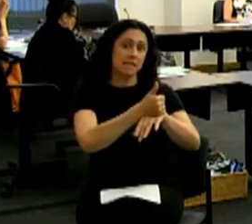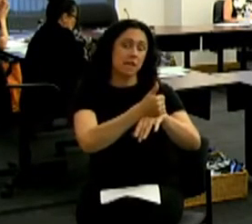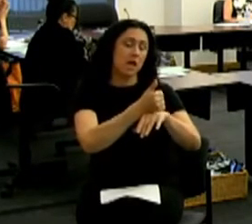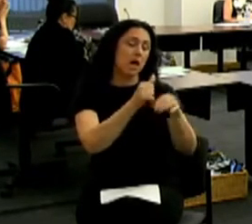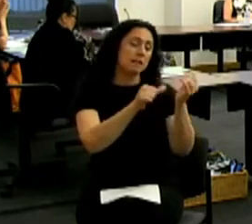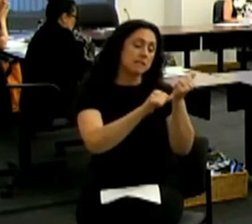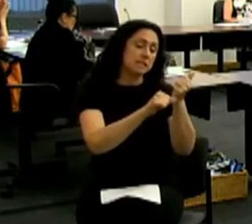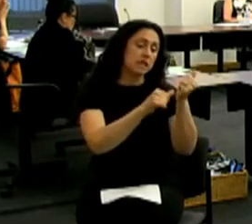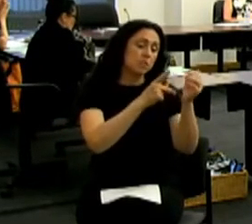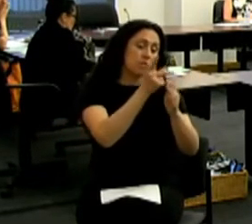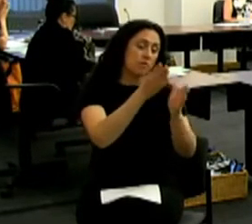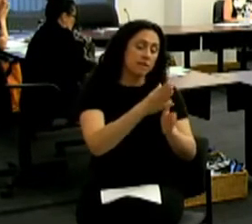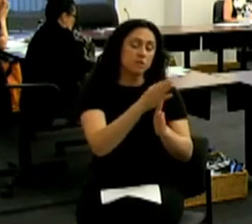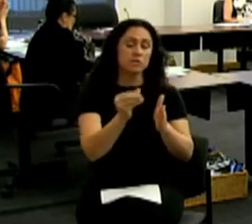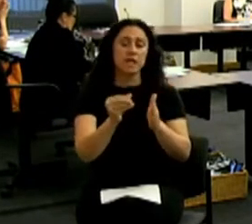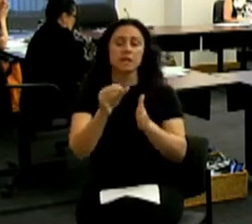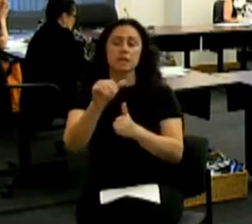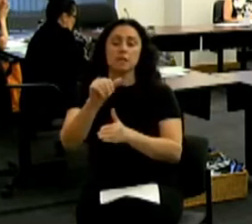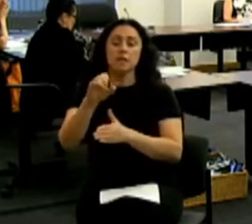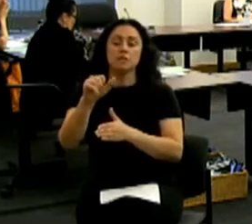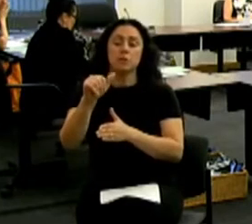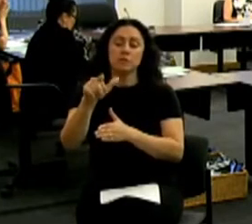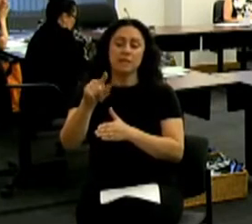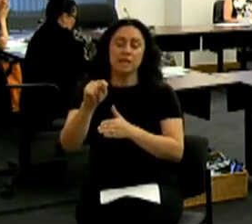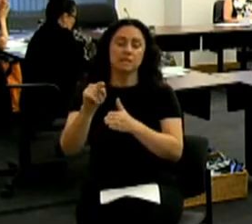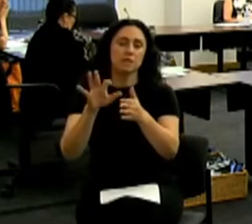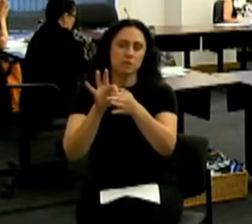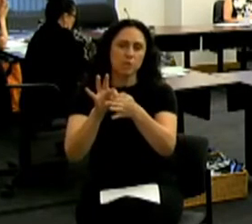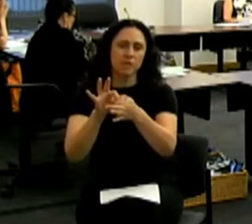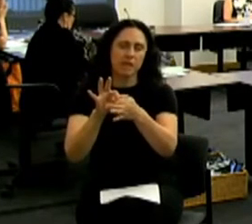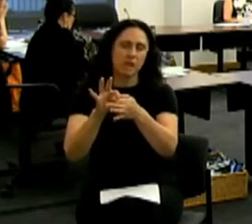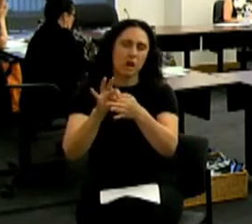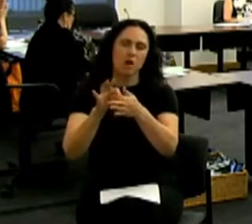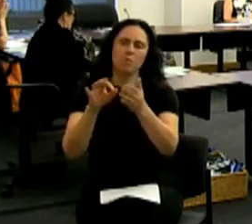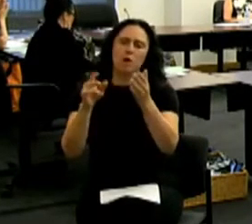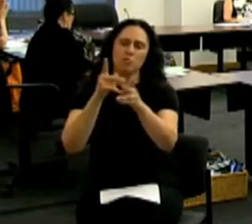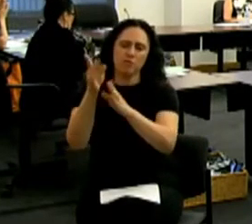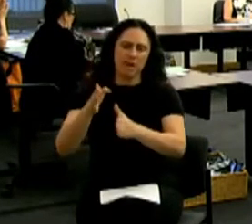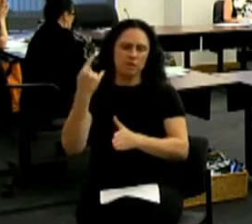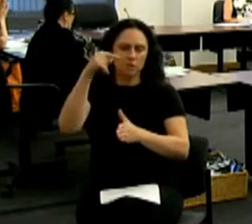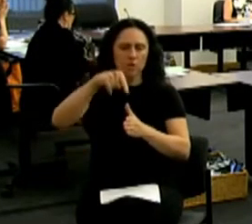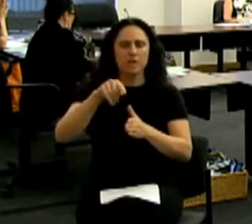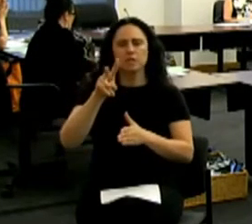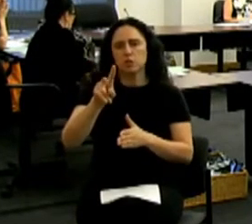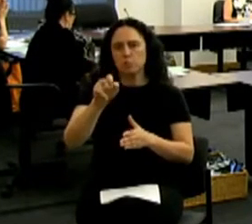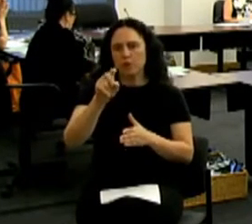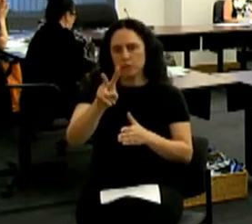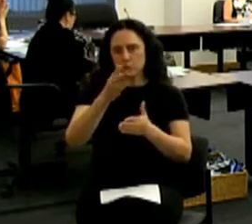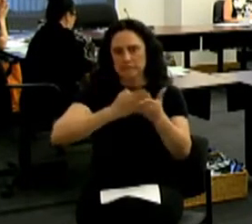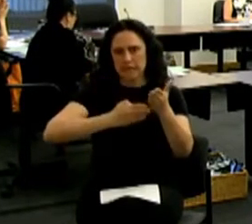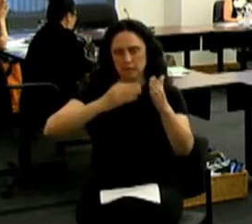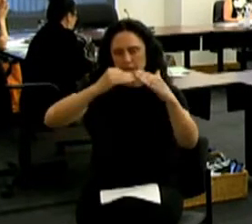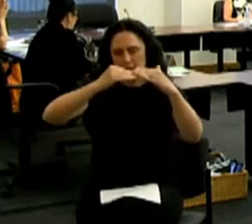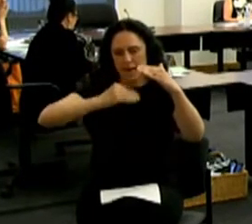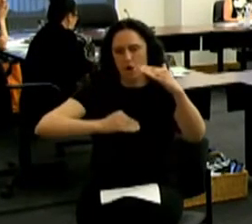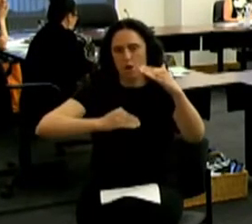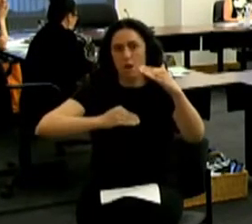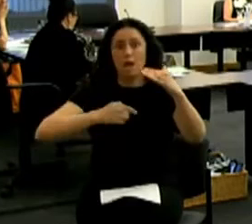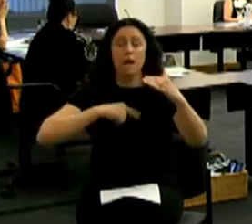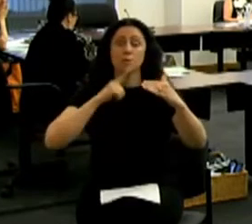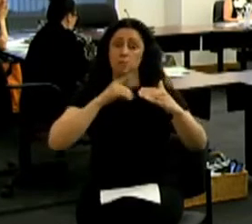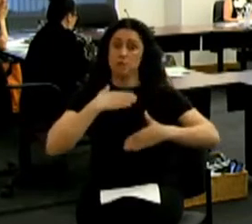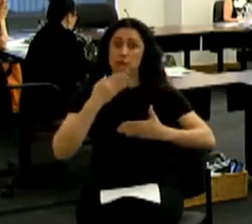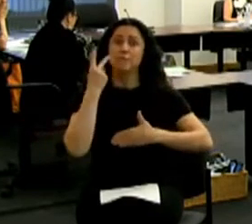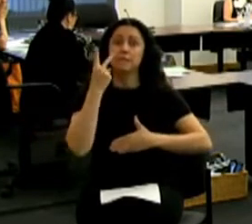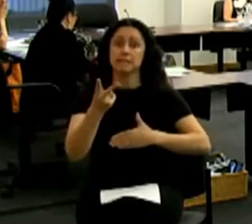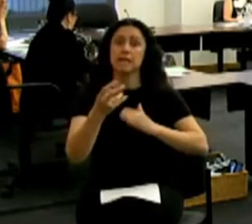assistant professors and associate professors in this 2.2 section here. And I was really